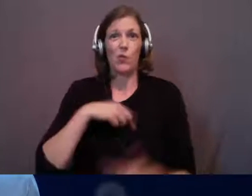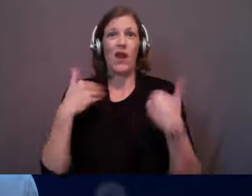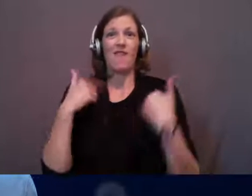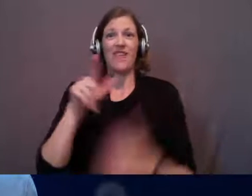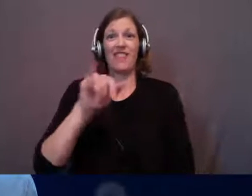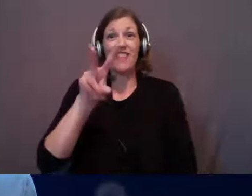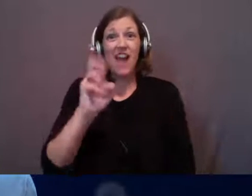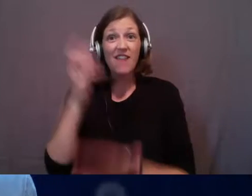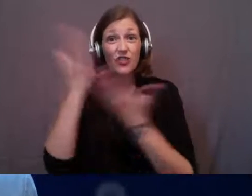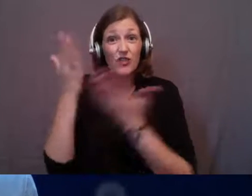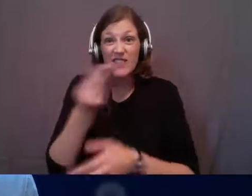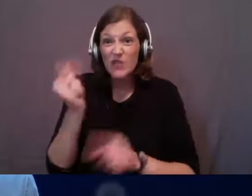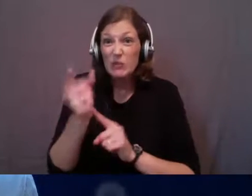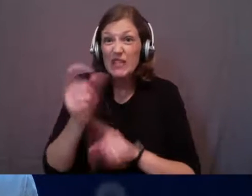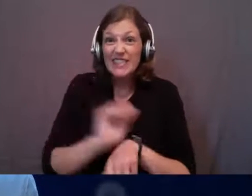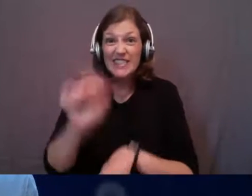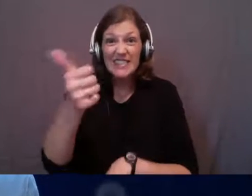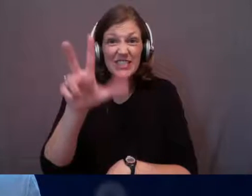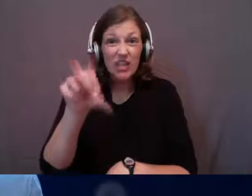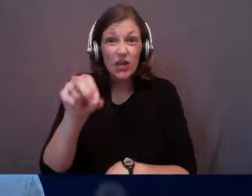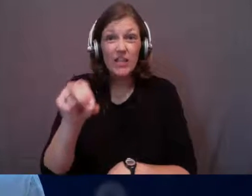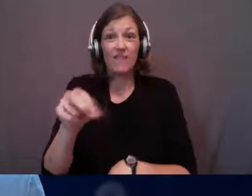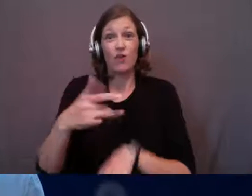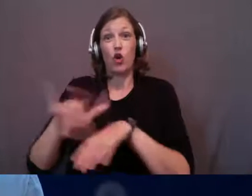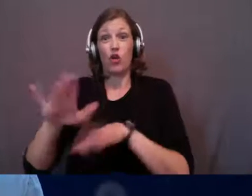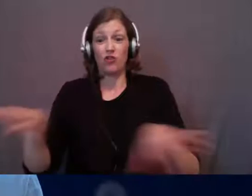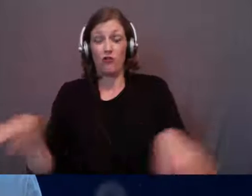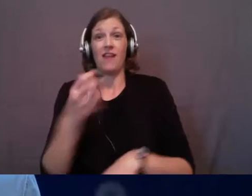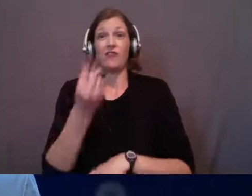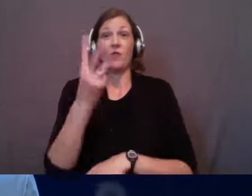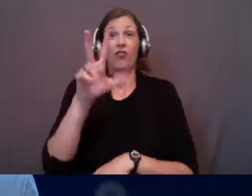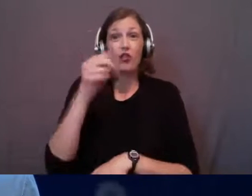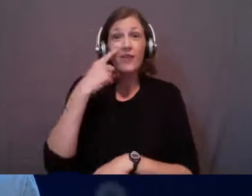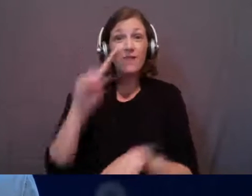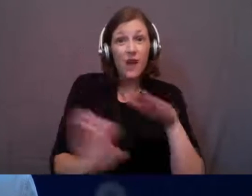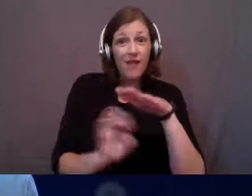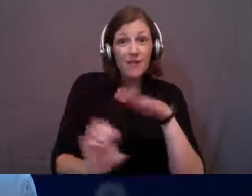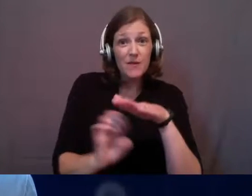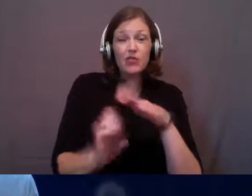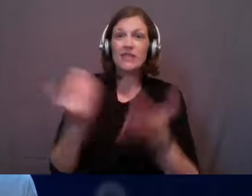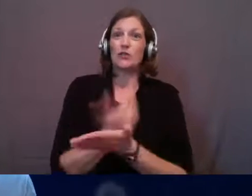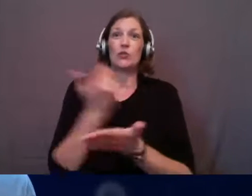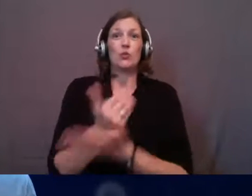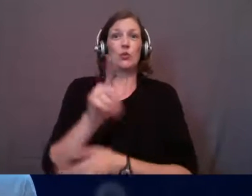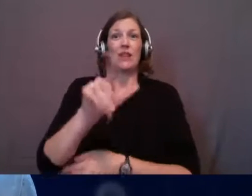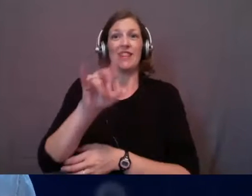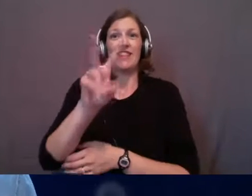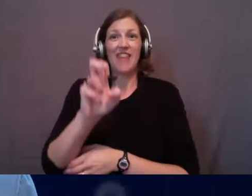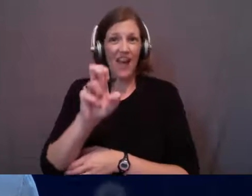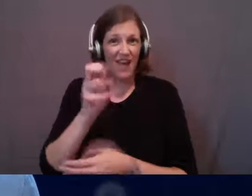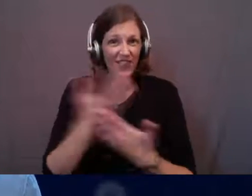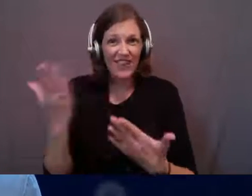service in just a few minutes, 10:30 a.m. for early childhood and 12:30 p.m. for elementary. It's a new live stream. It's a